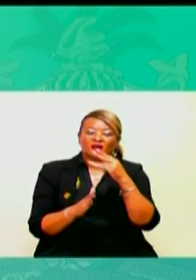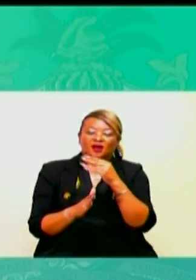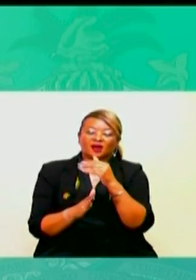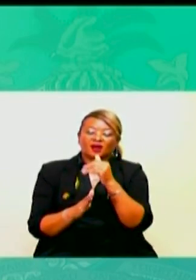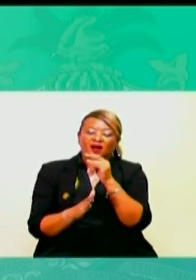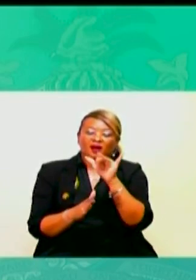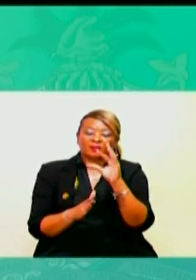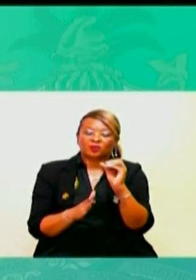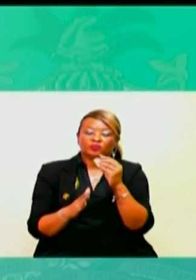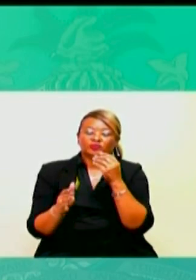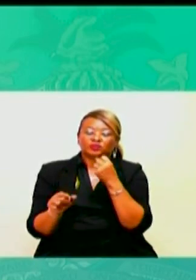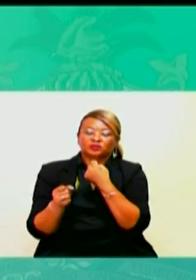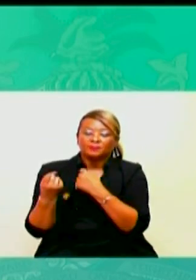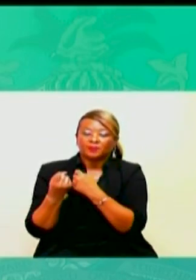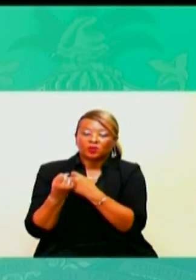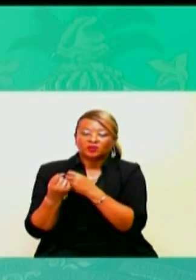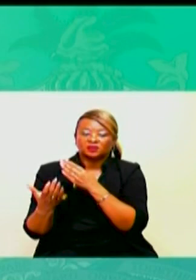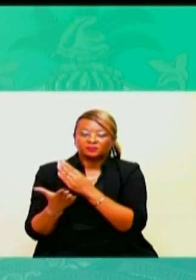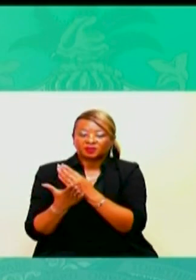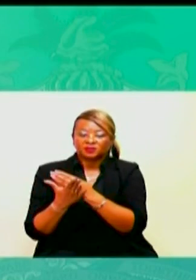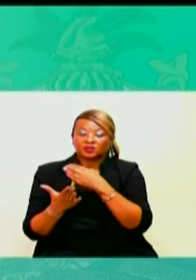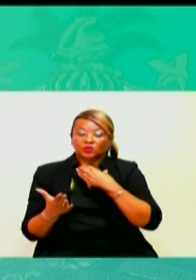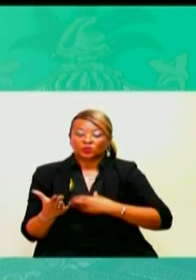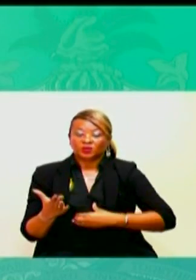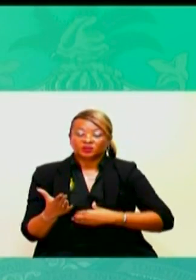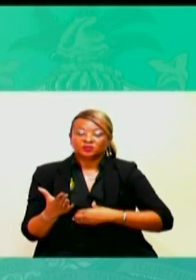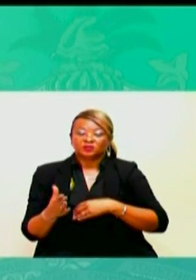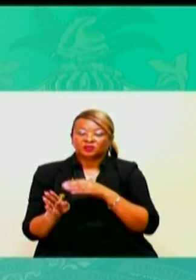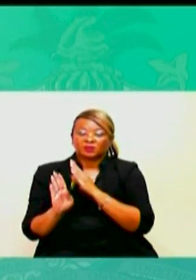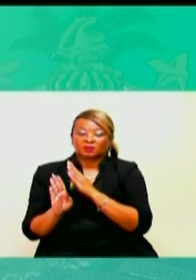this budget and wish the Commonwealth of the Bahamas